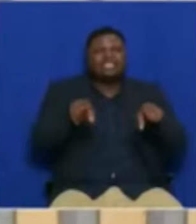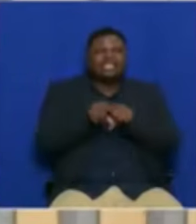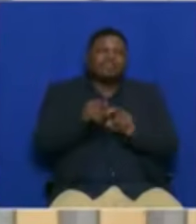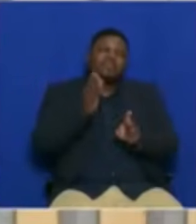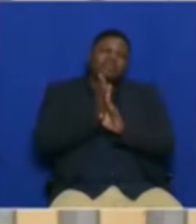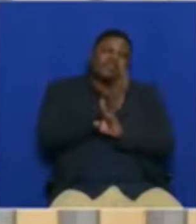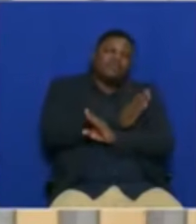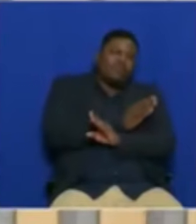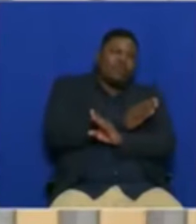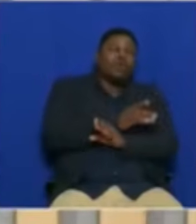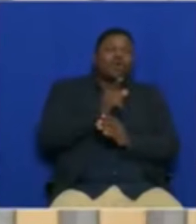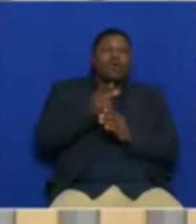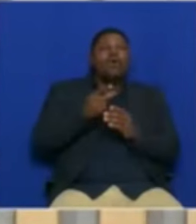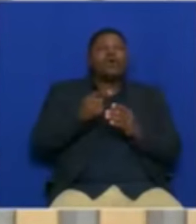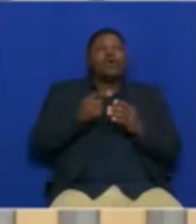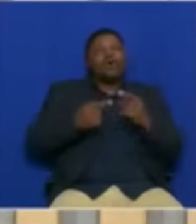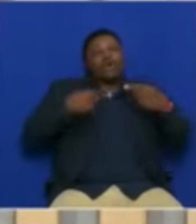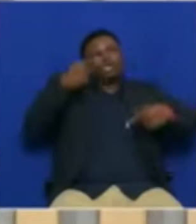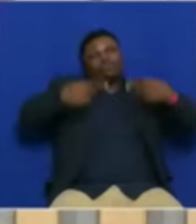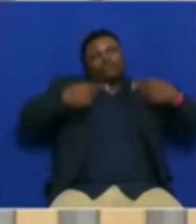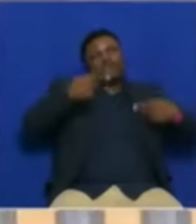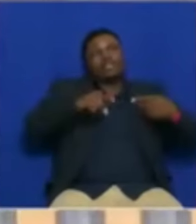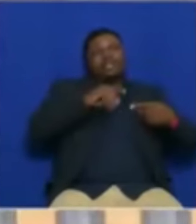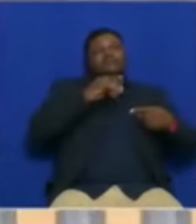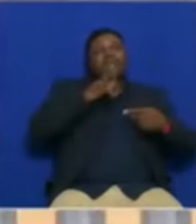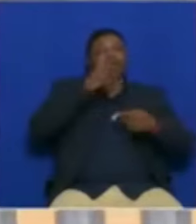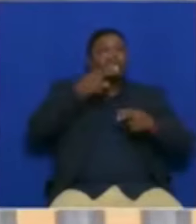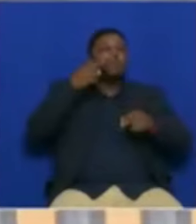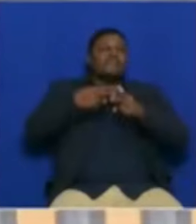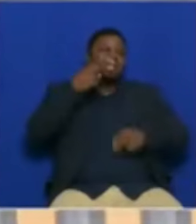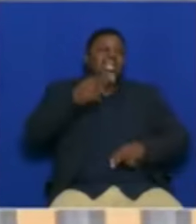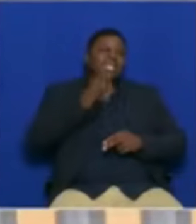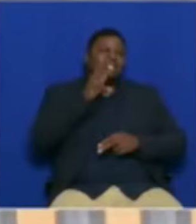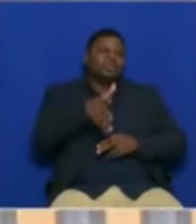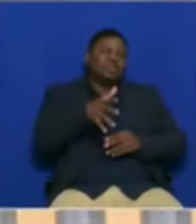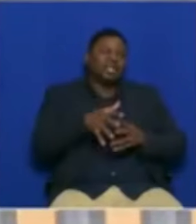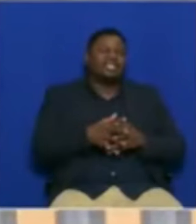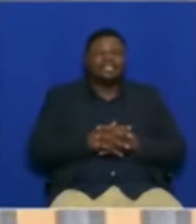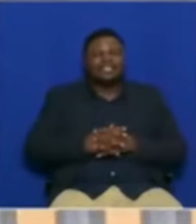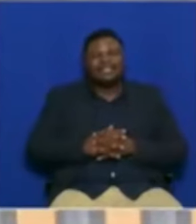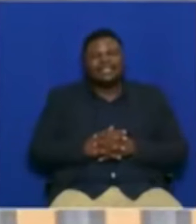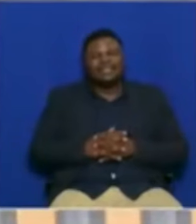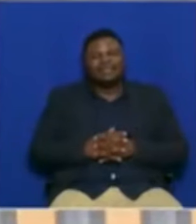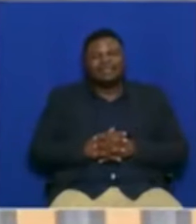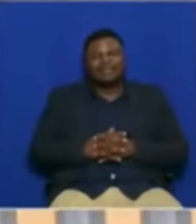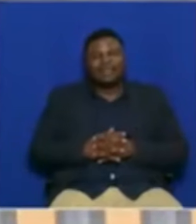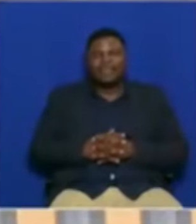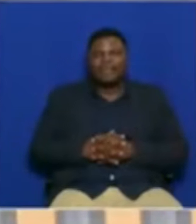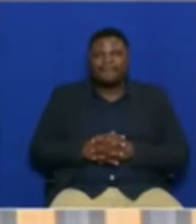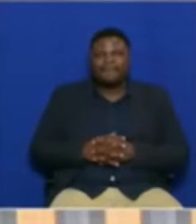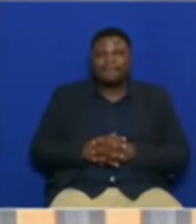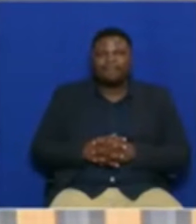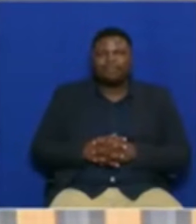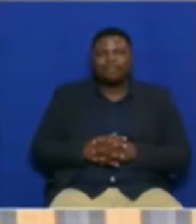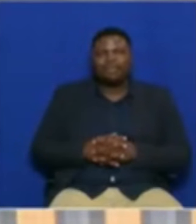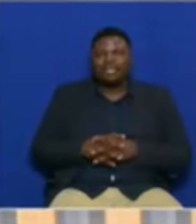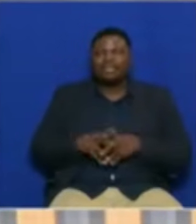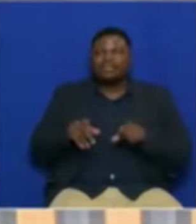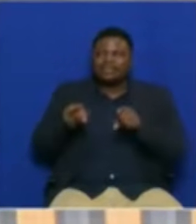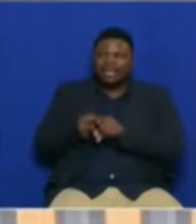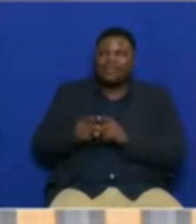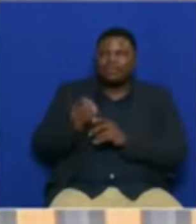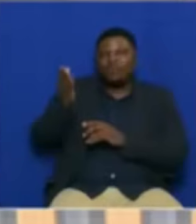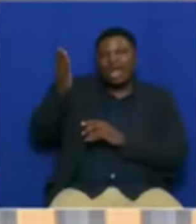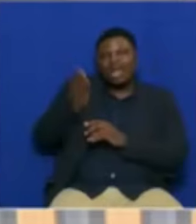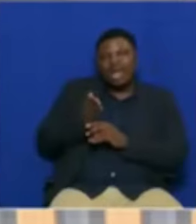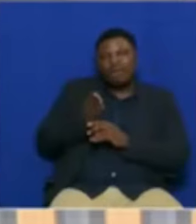as to way forward. So Even so, even allowing for that, you remember why we are having this